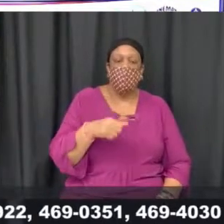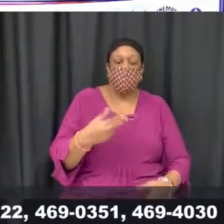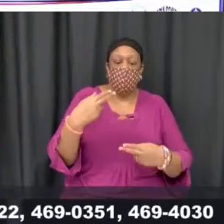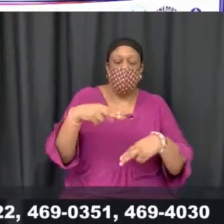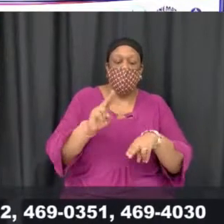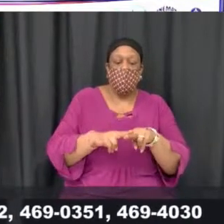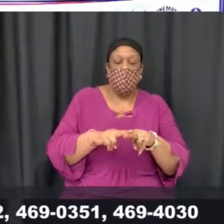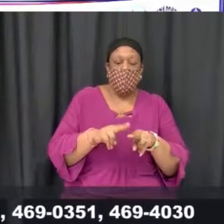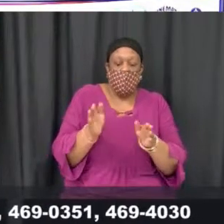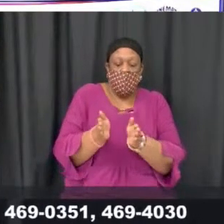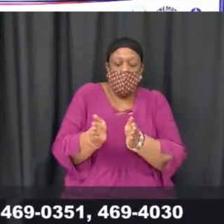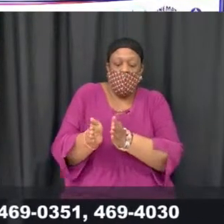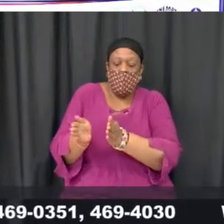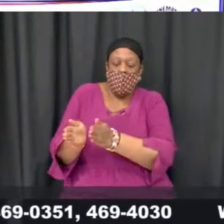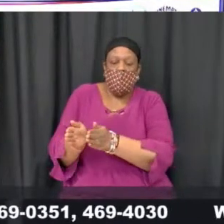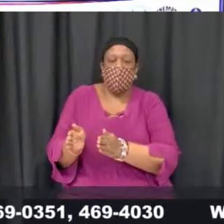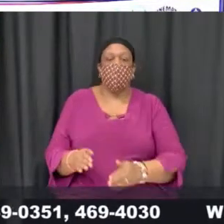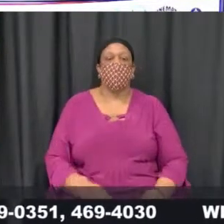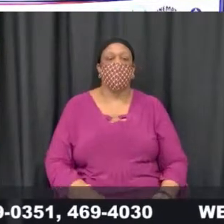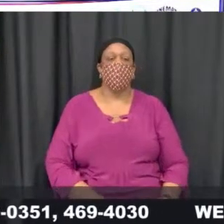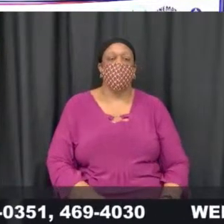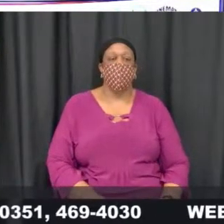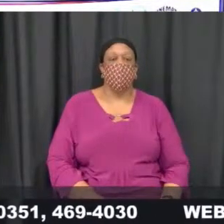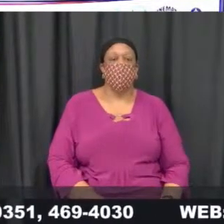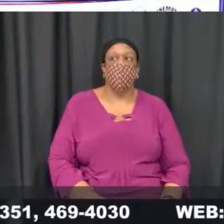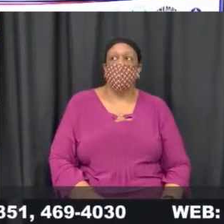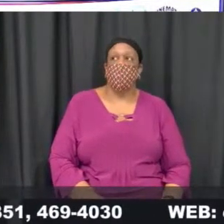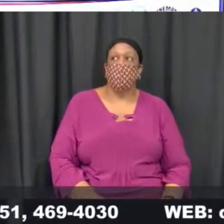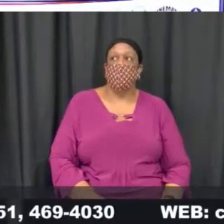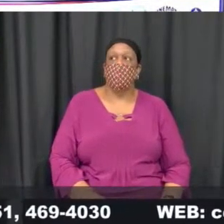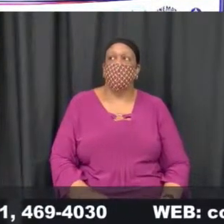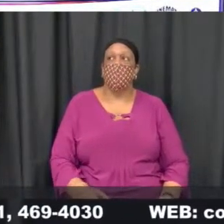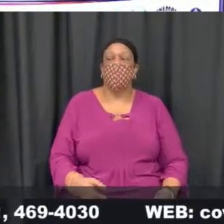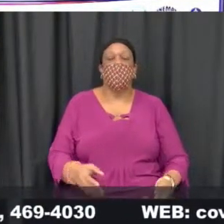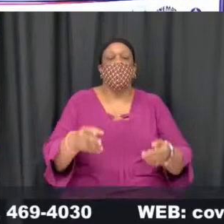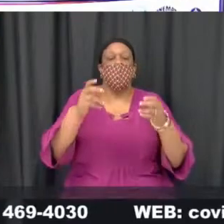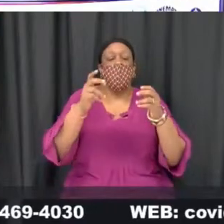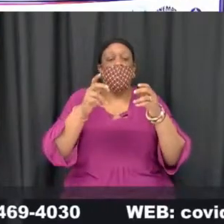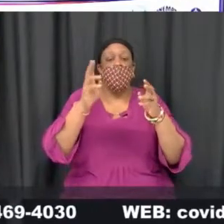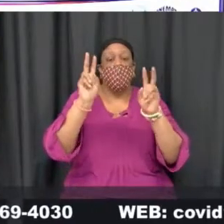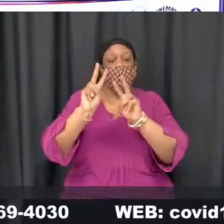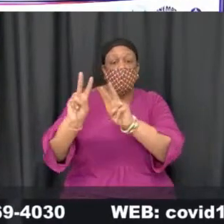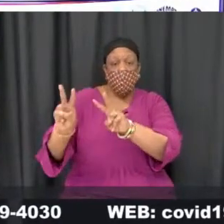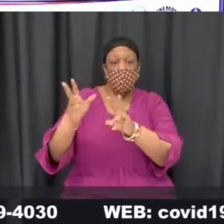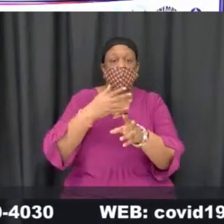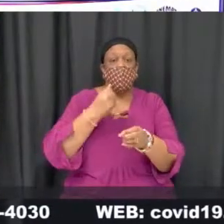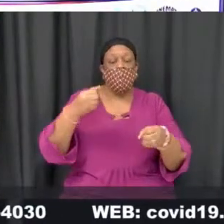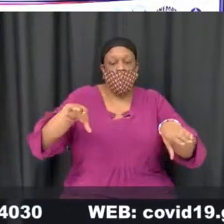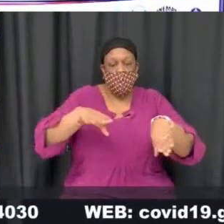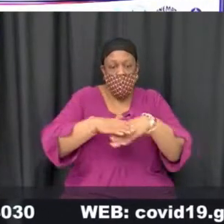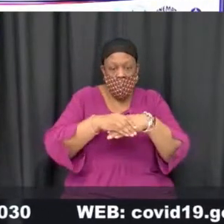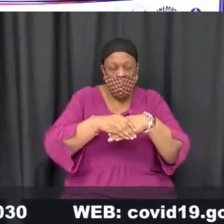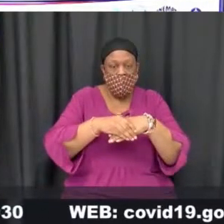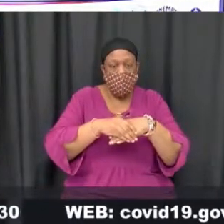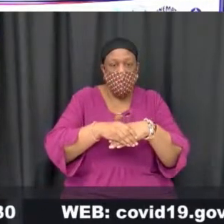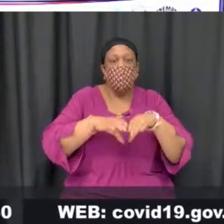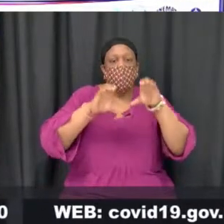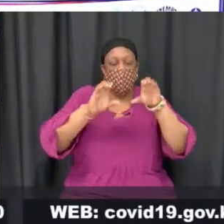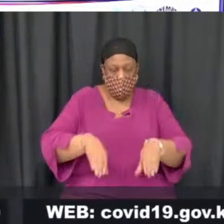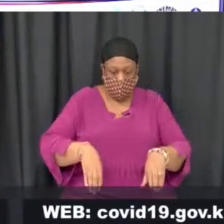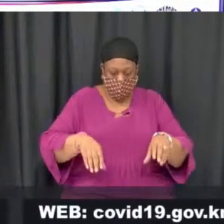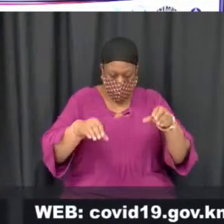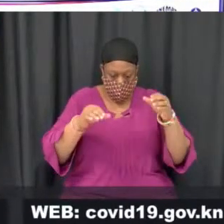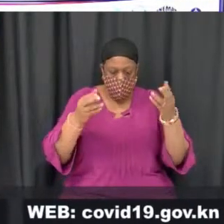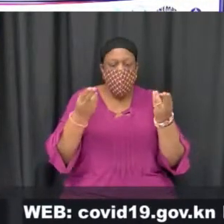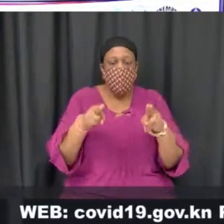and weddings are permitted, and the number of persons in attendance will be determined by the size of the venue, using the